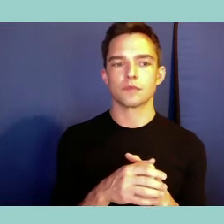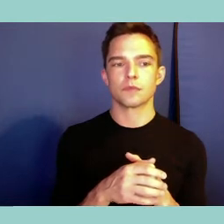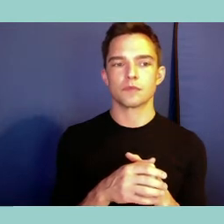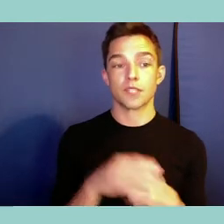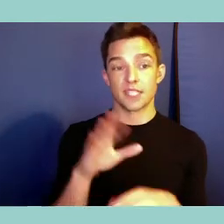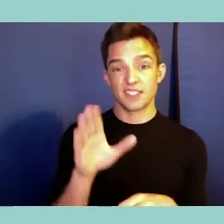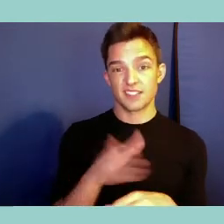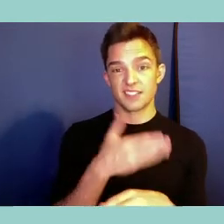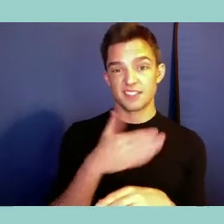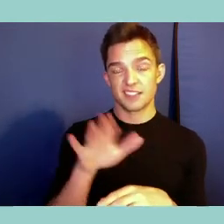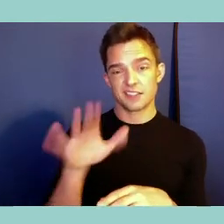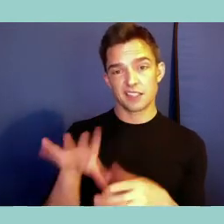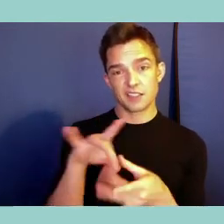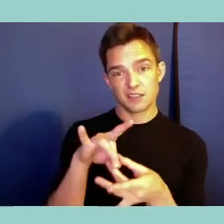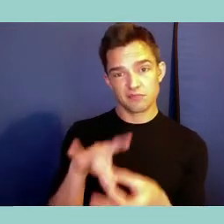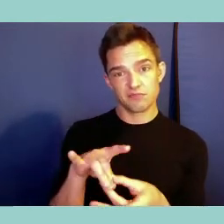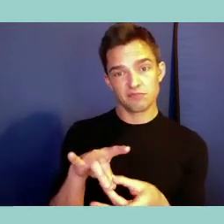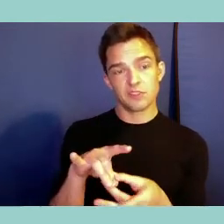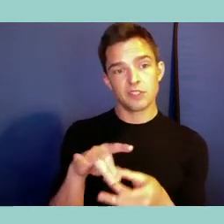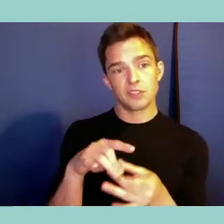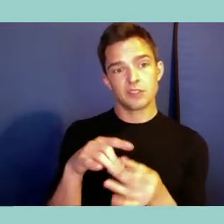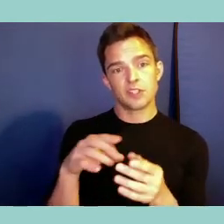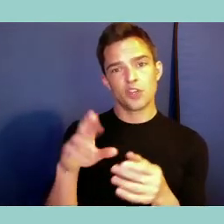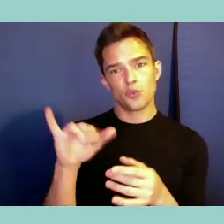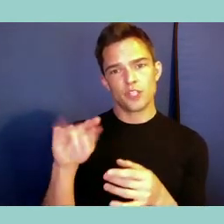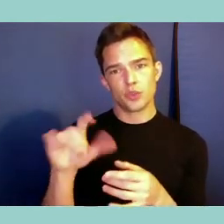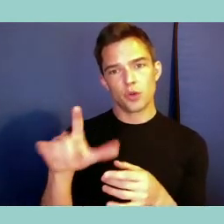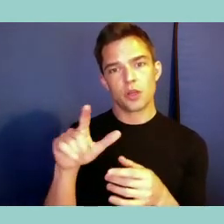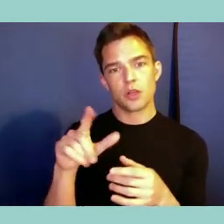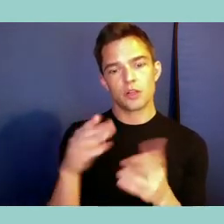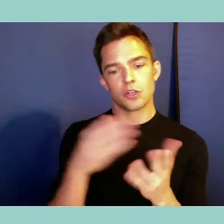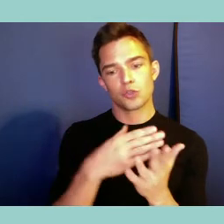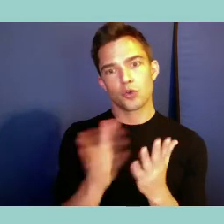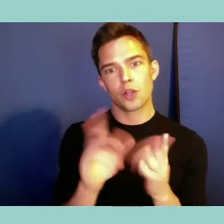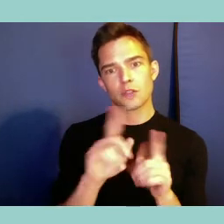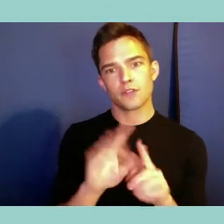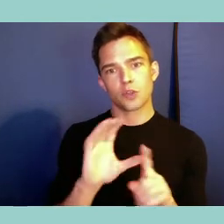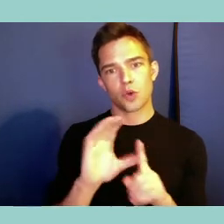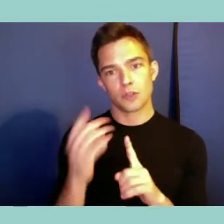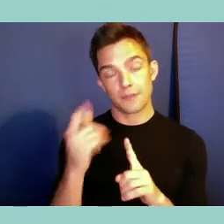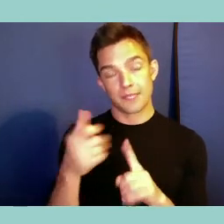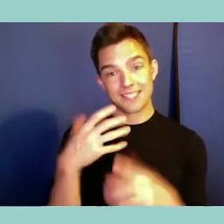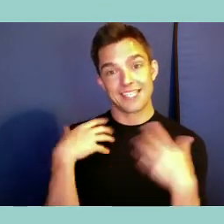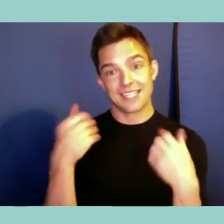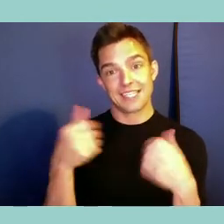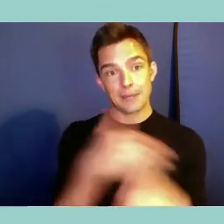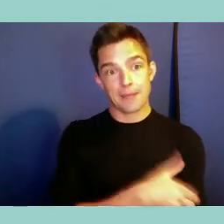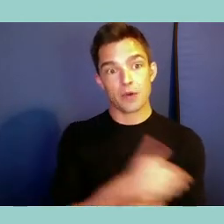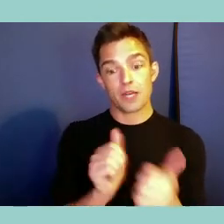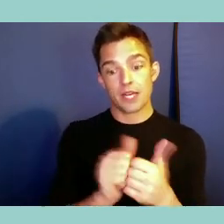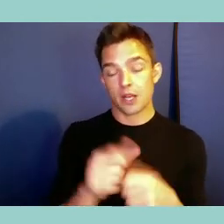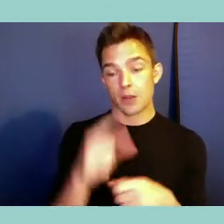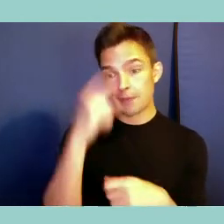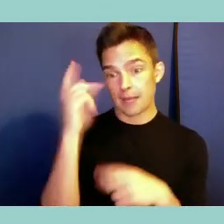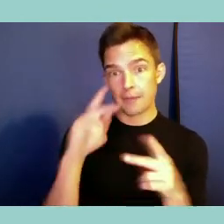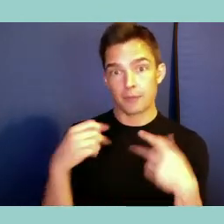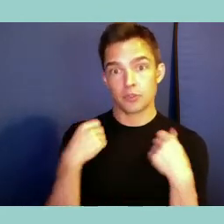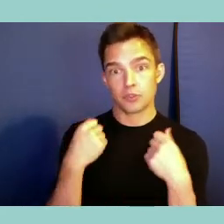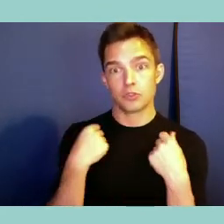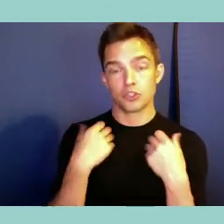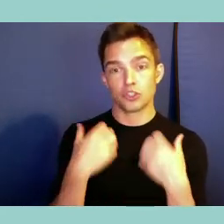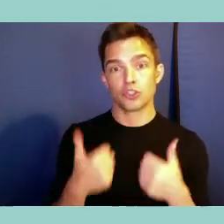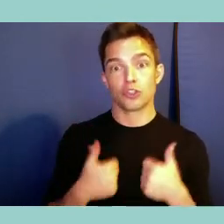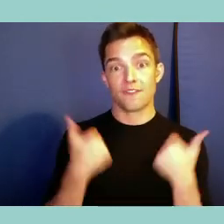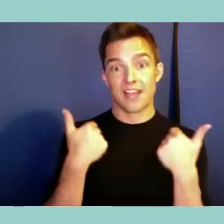Singing is a component in rituals across cultures because of its healing power. I know part of the way that Black people survived slavery and all of the